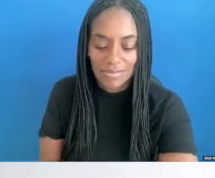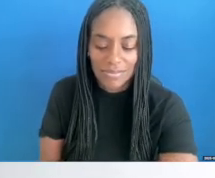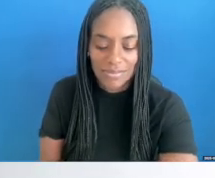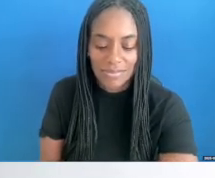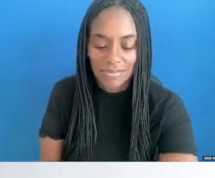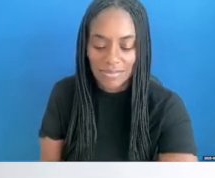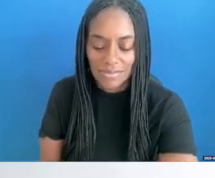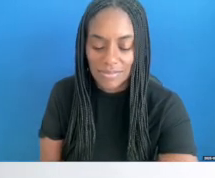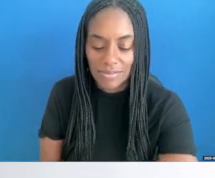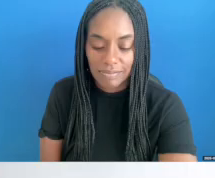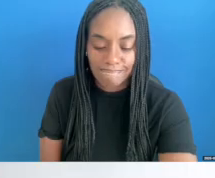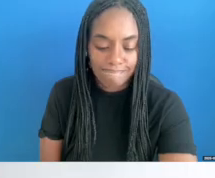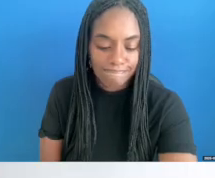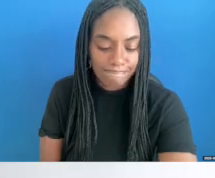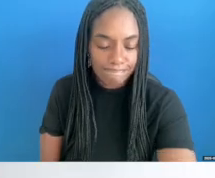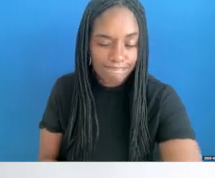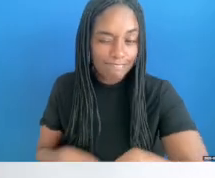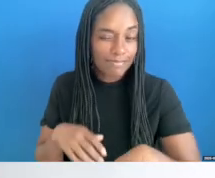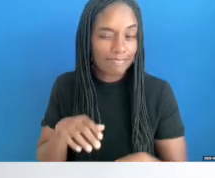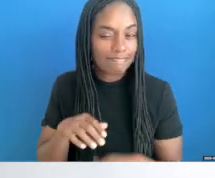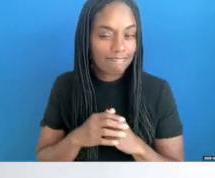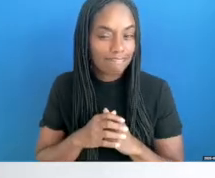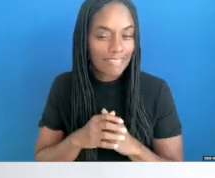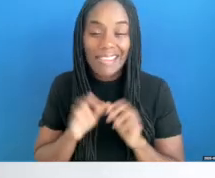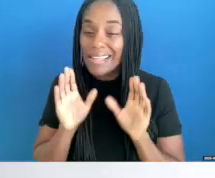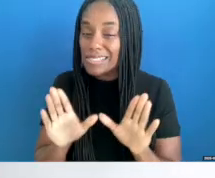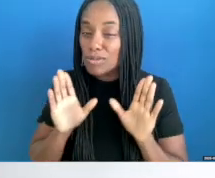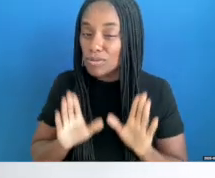That's a great question, and I'm not sure, team. I'm not sure if